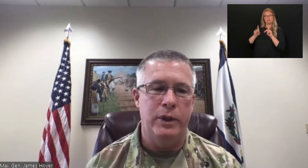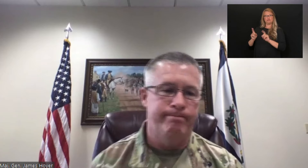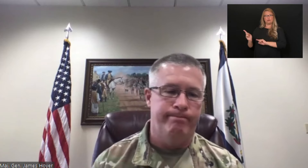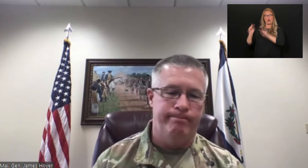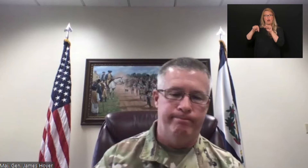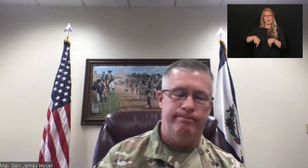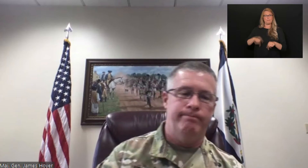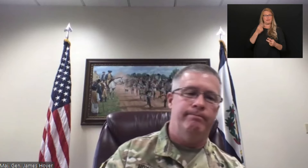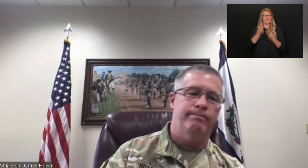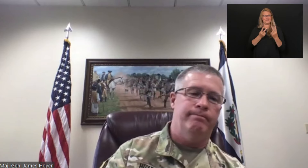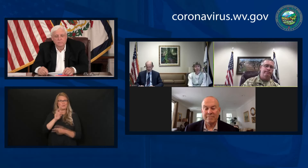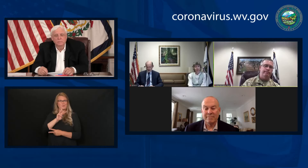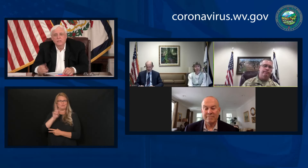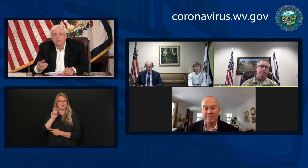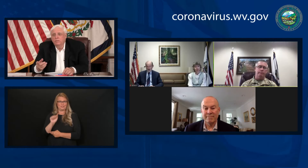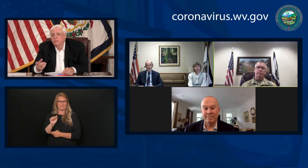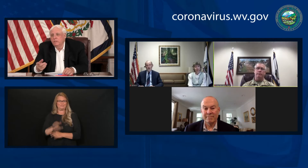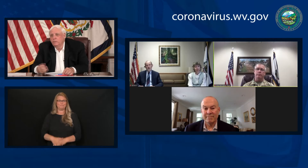Virginia.